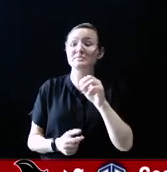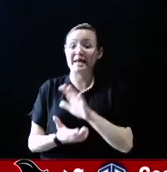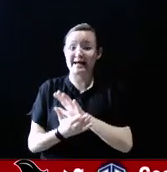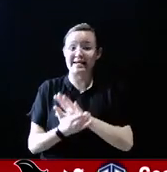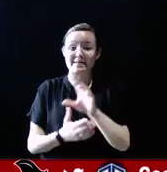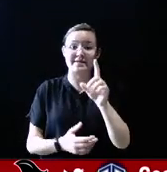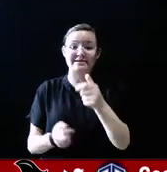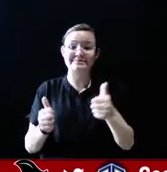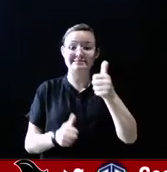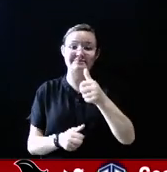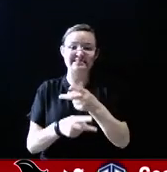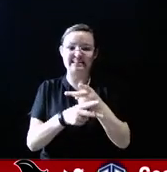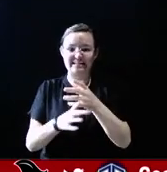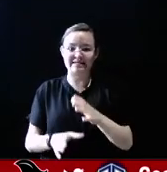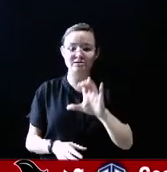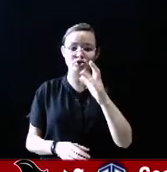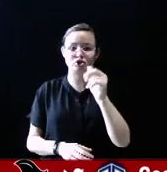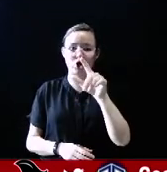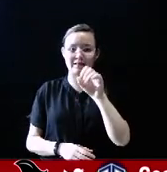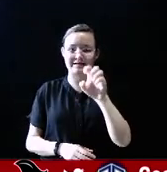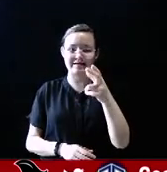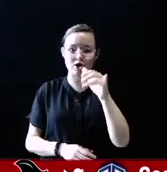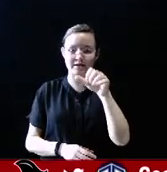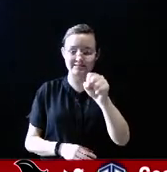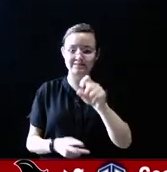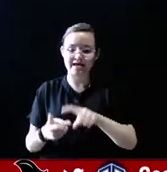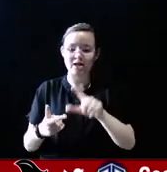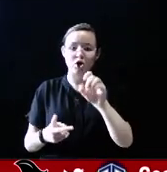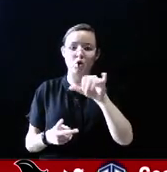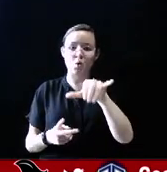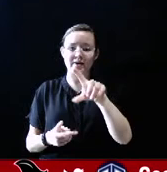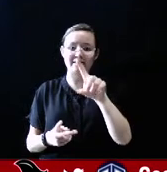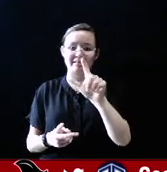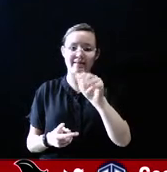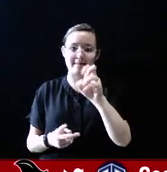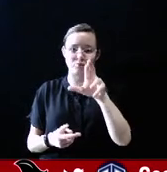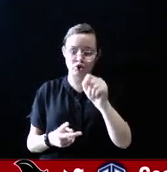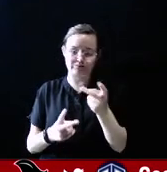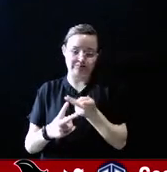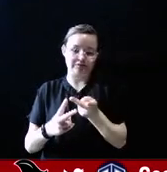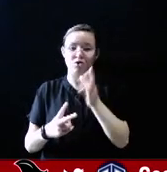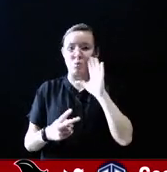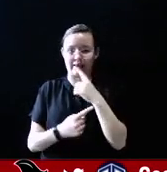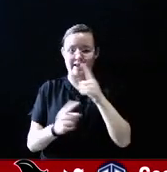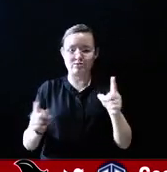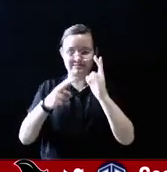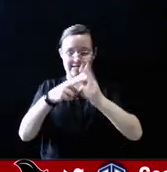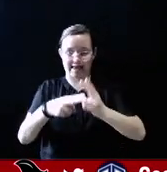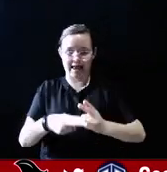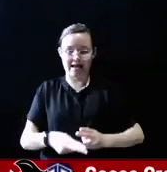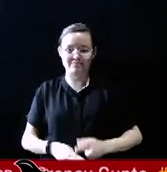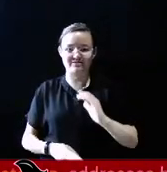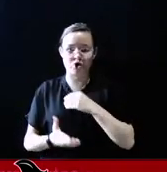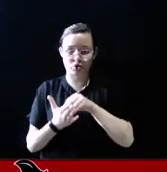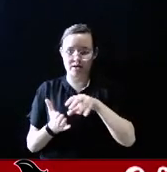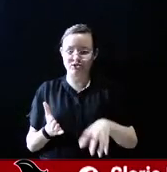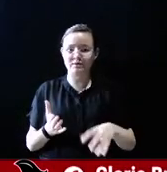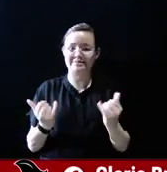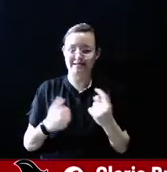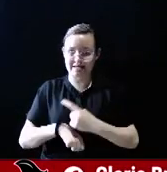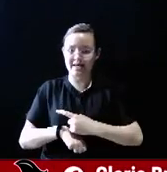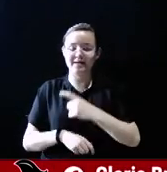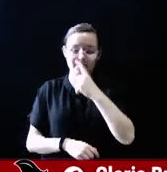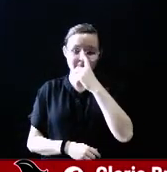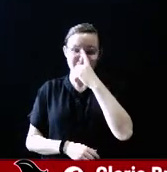Dean, Charlotte Harris, and Media Specialist Lori Lambert have been selected to announce the names of our graduates